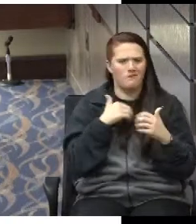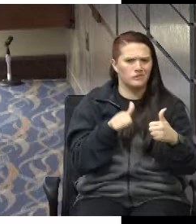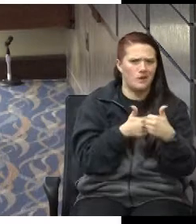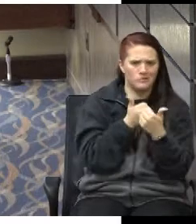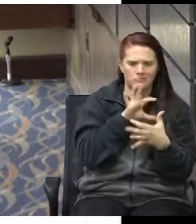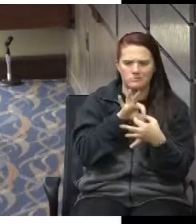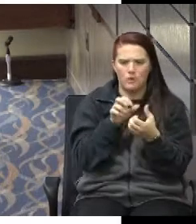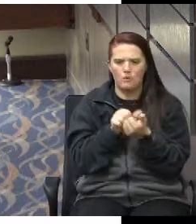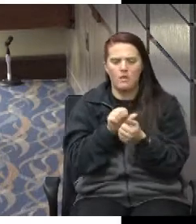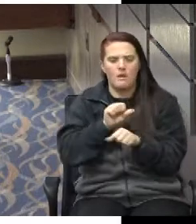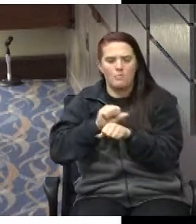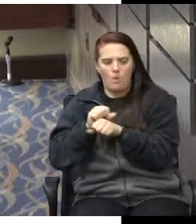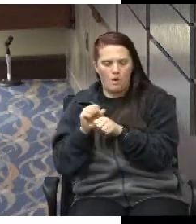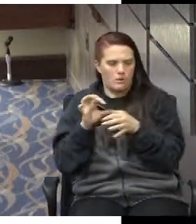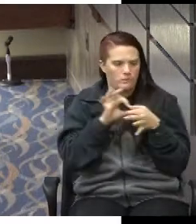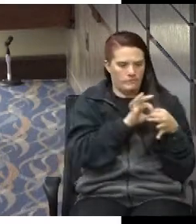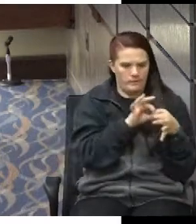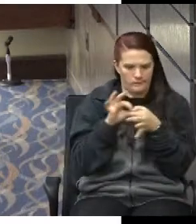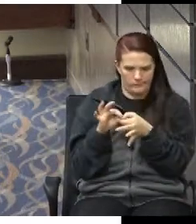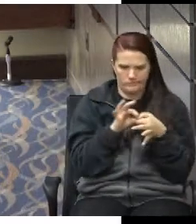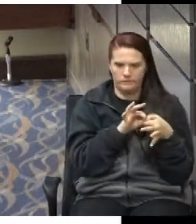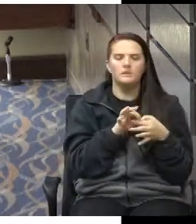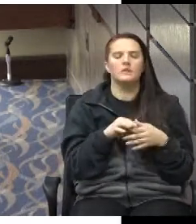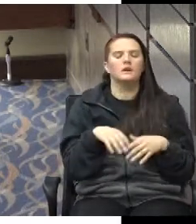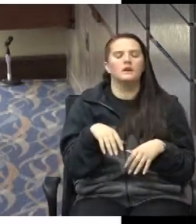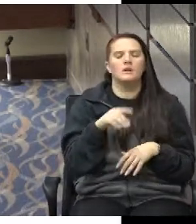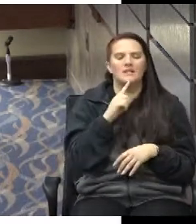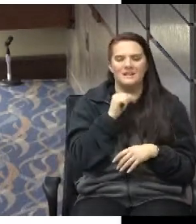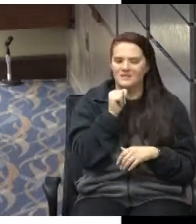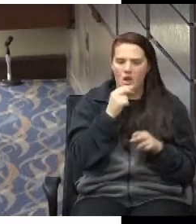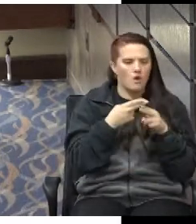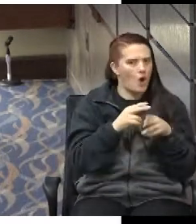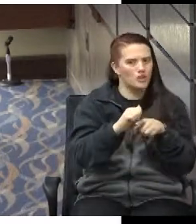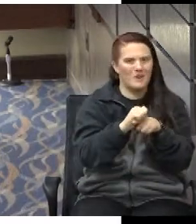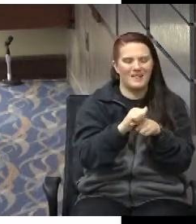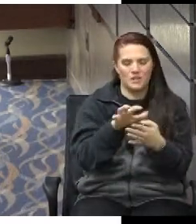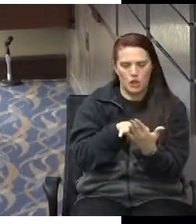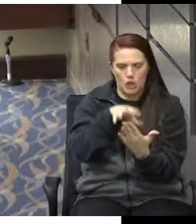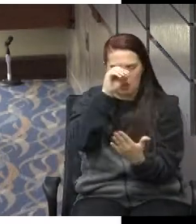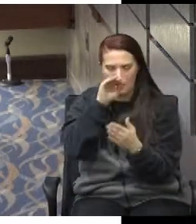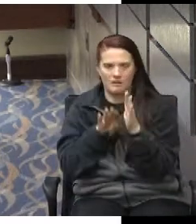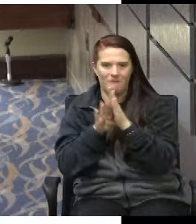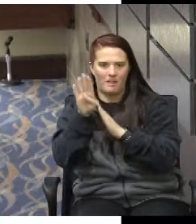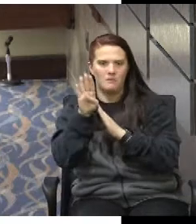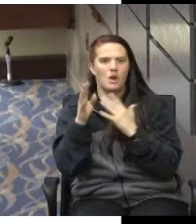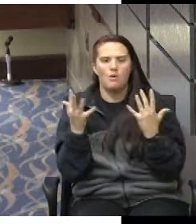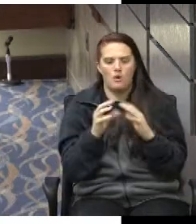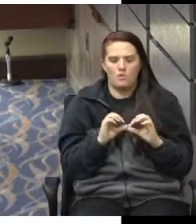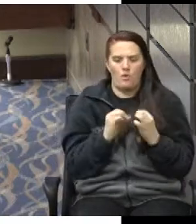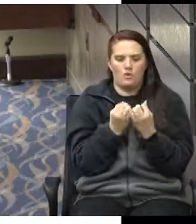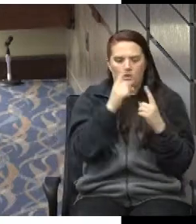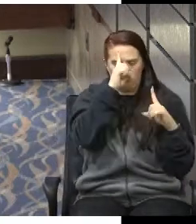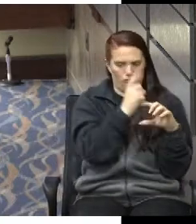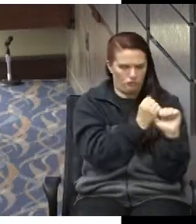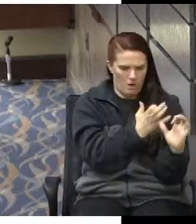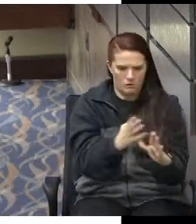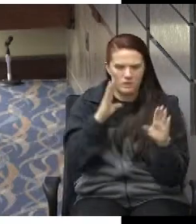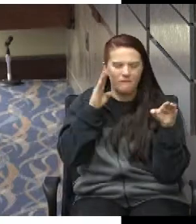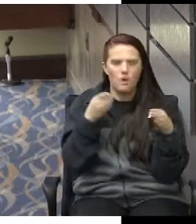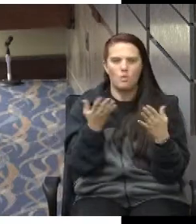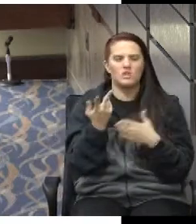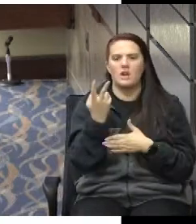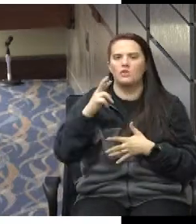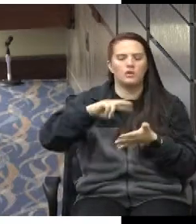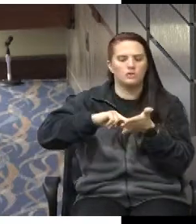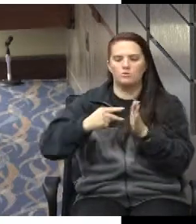employee relations issues. Learning and development, notice it's not called training, it's learning. What's the organization's strategy and focus, and what's HR's